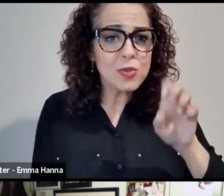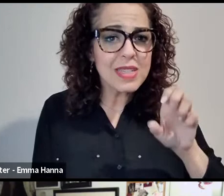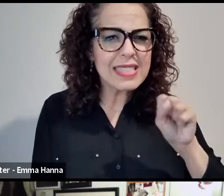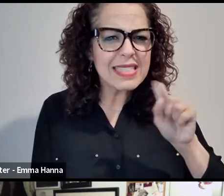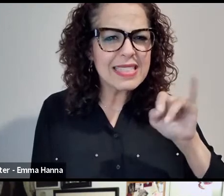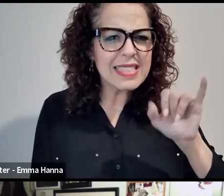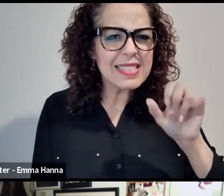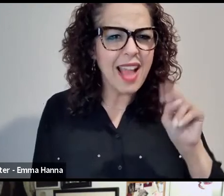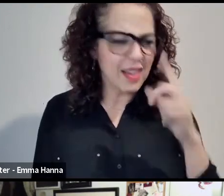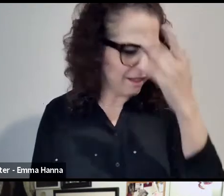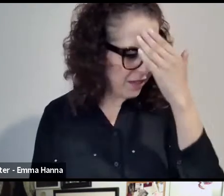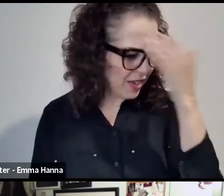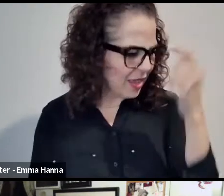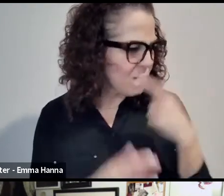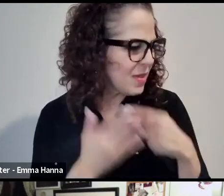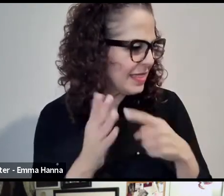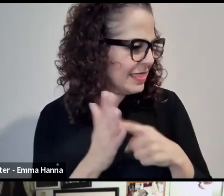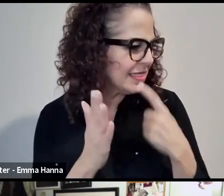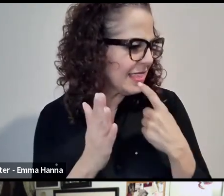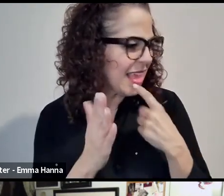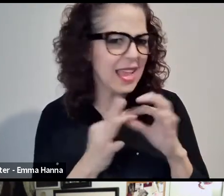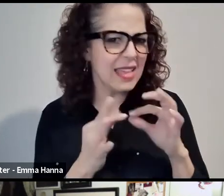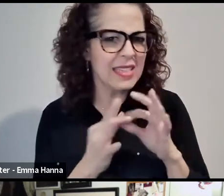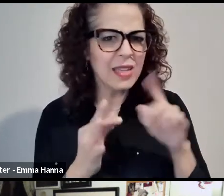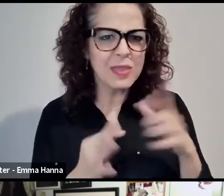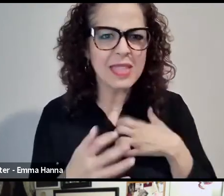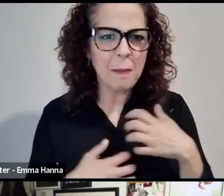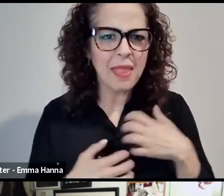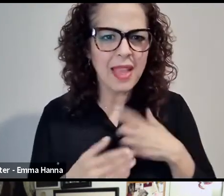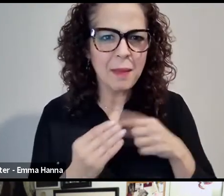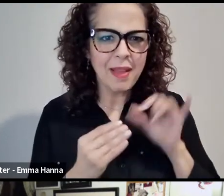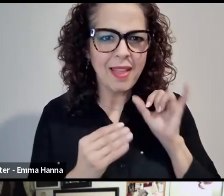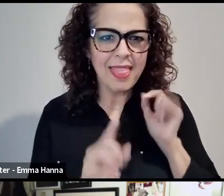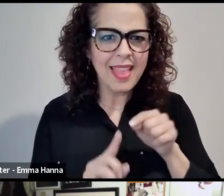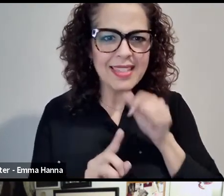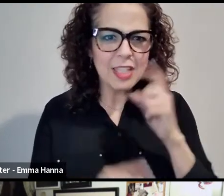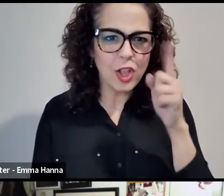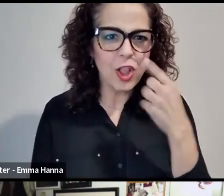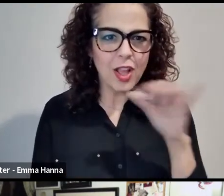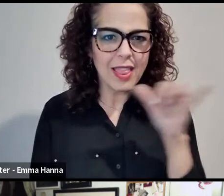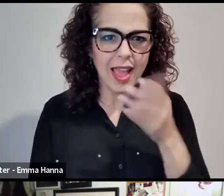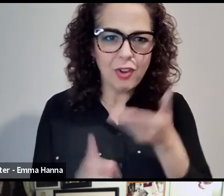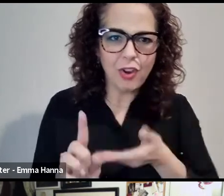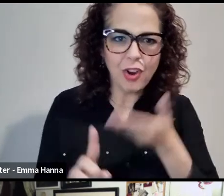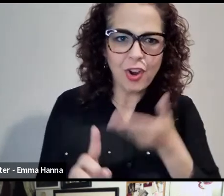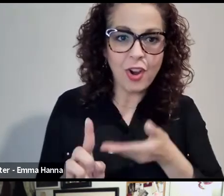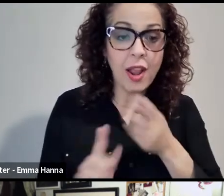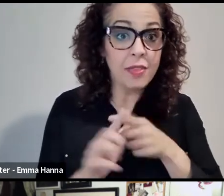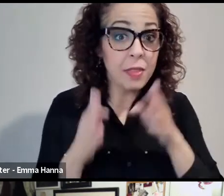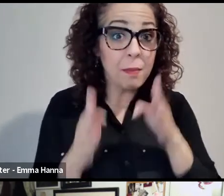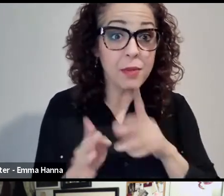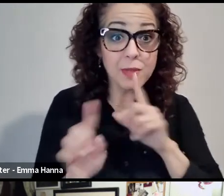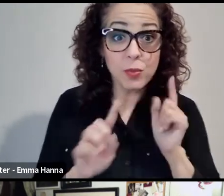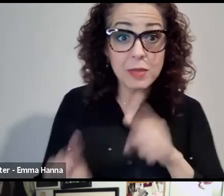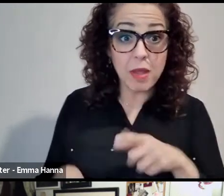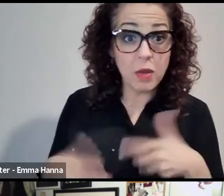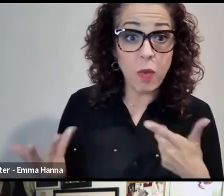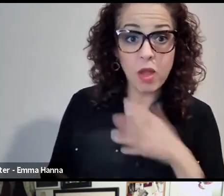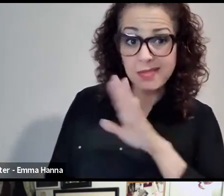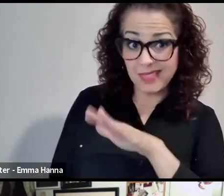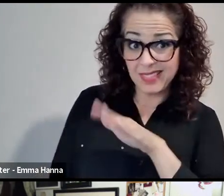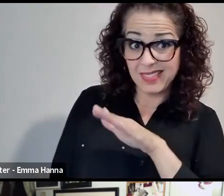she was complaining about it, that it didn't look like her. And the person responded, you